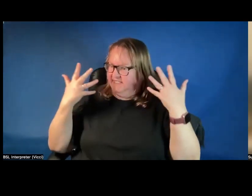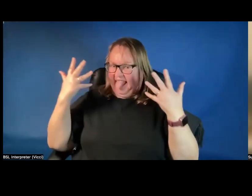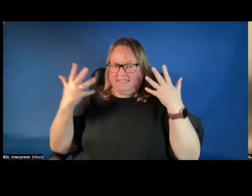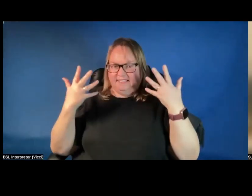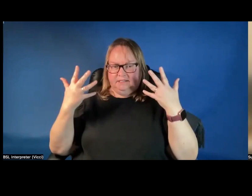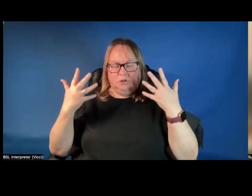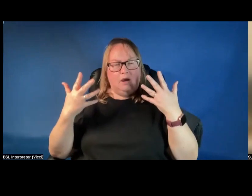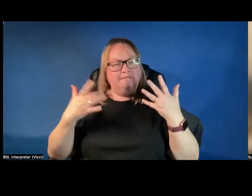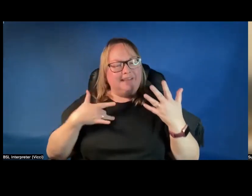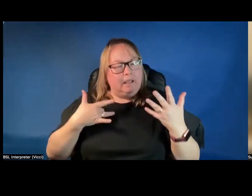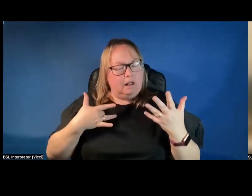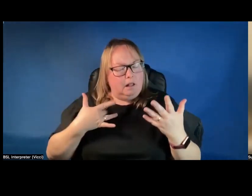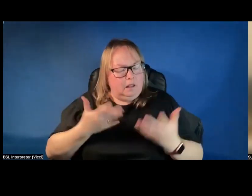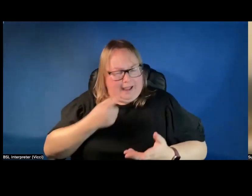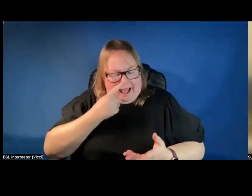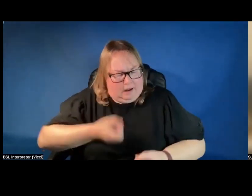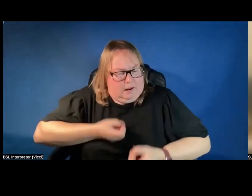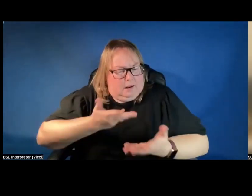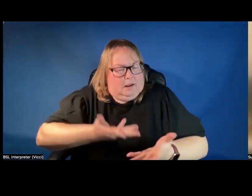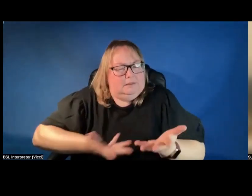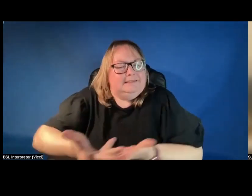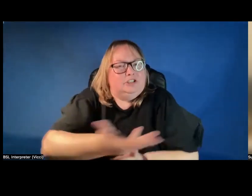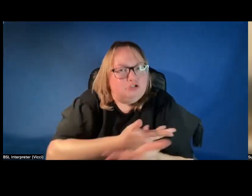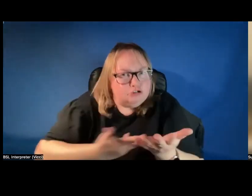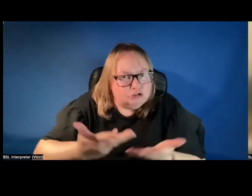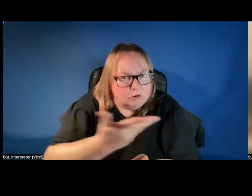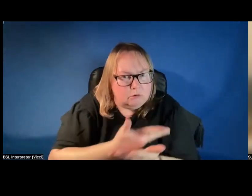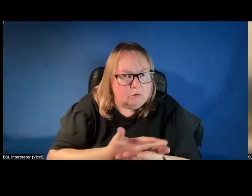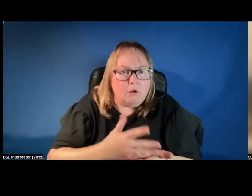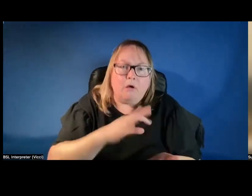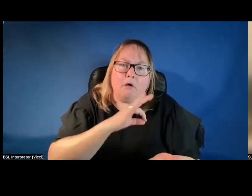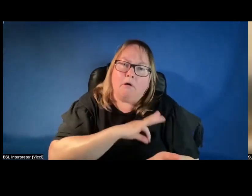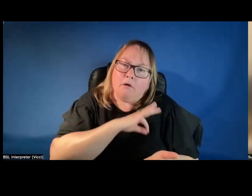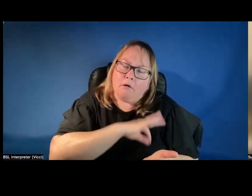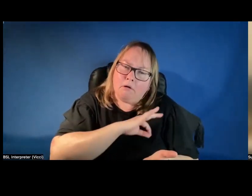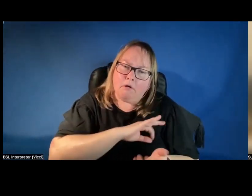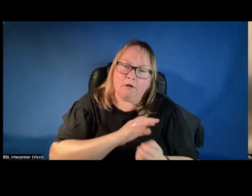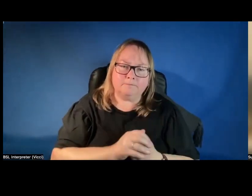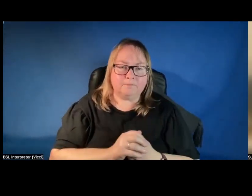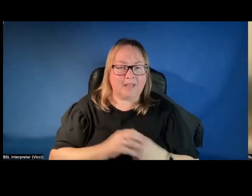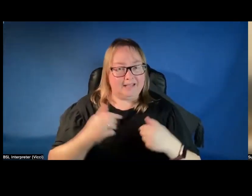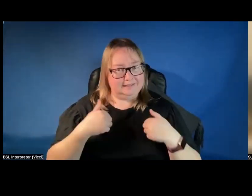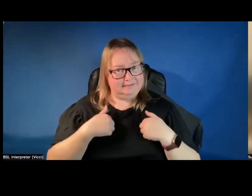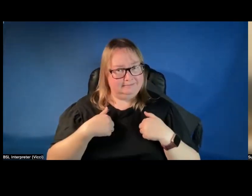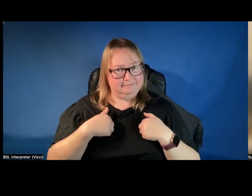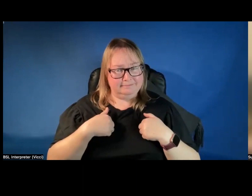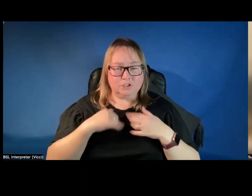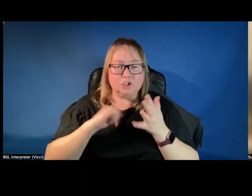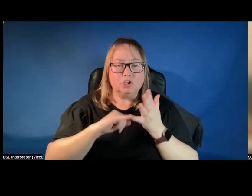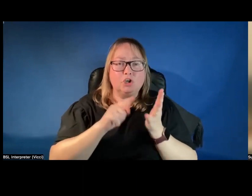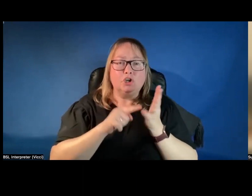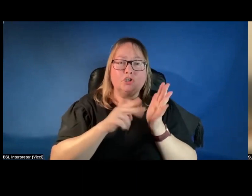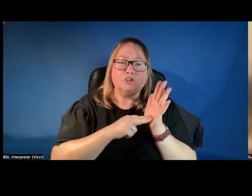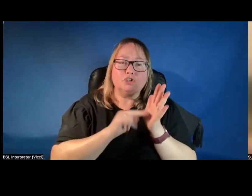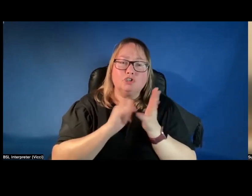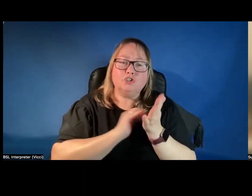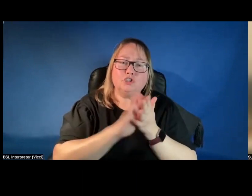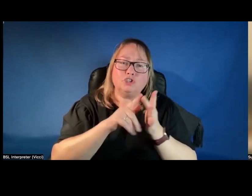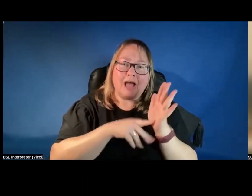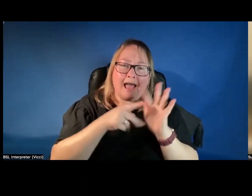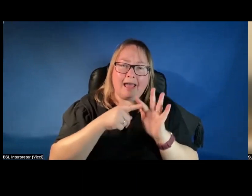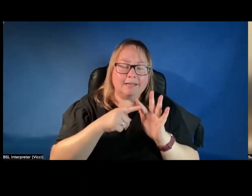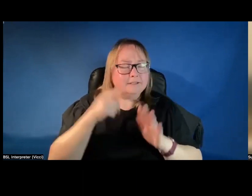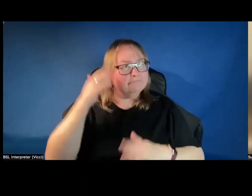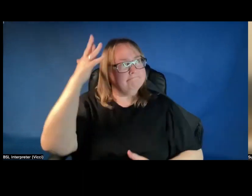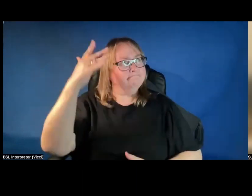me as well to kind of take a step back from, you know, chairing and talking, to also make space for other things, something that's,